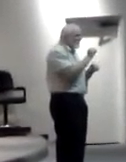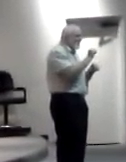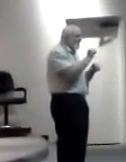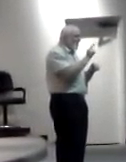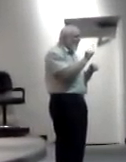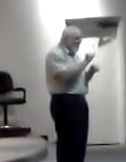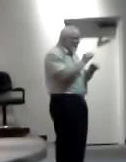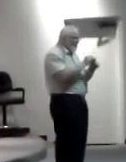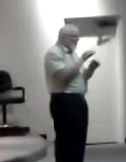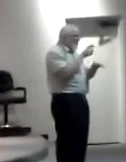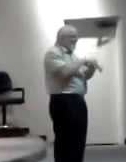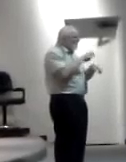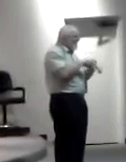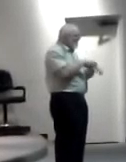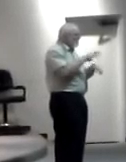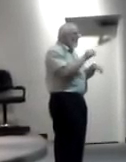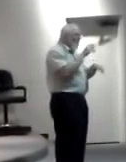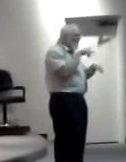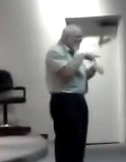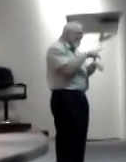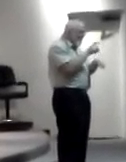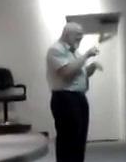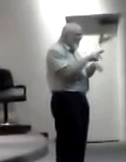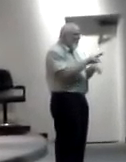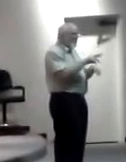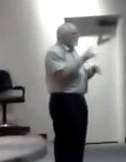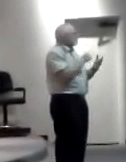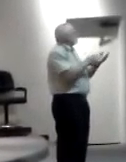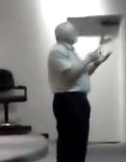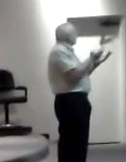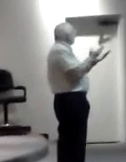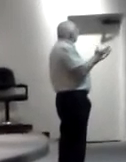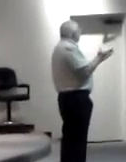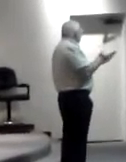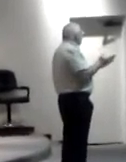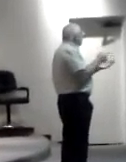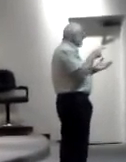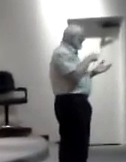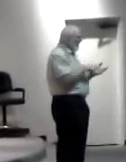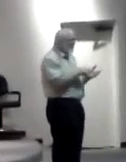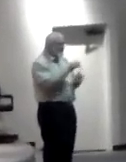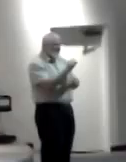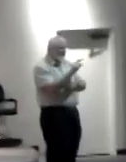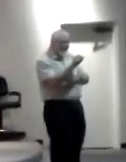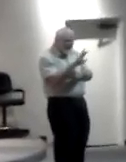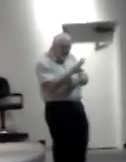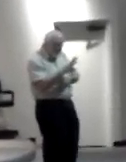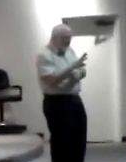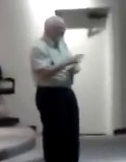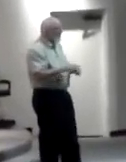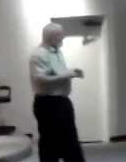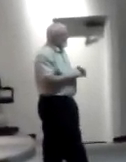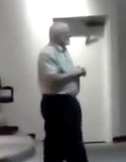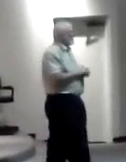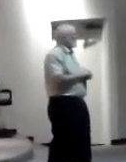They don't even put pepper on them. I'm like, what is this? This is supposed to be stew, man. It's